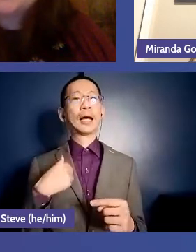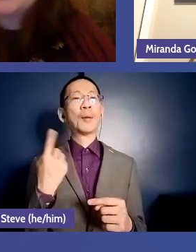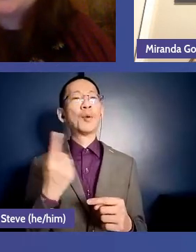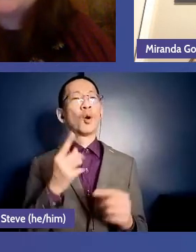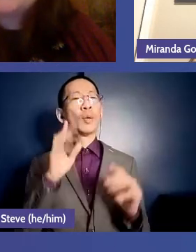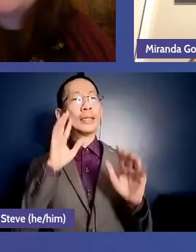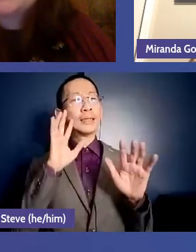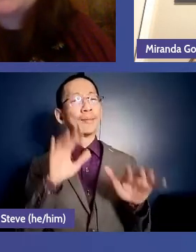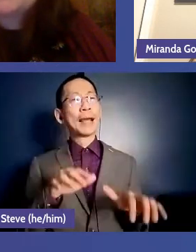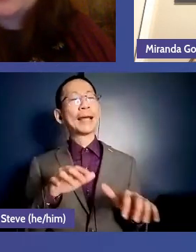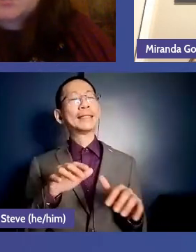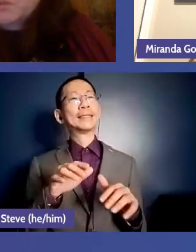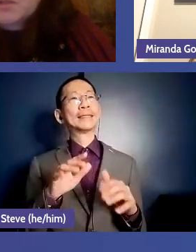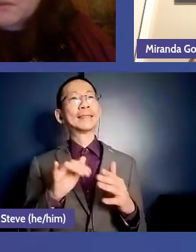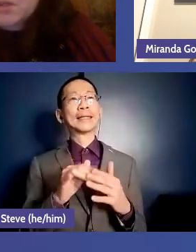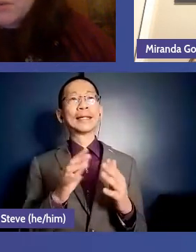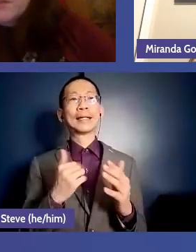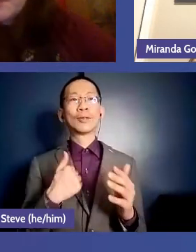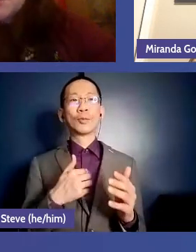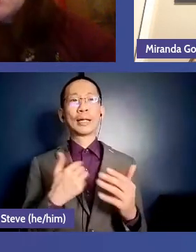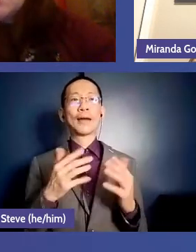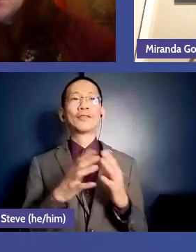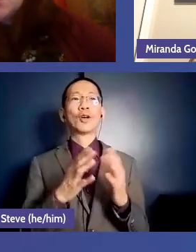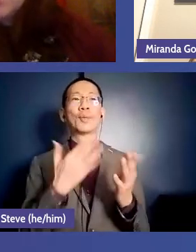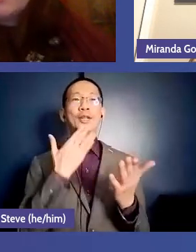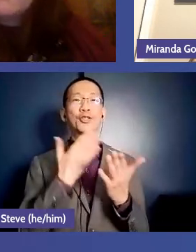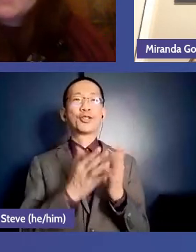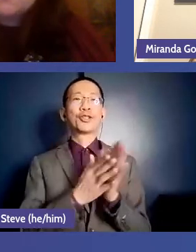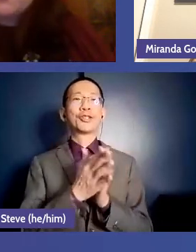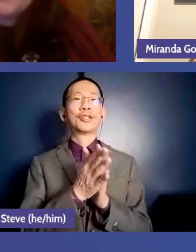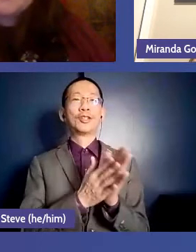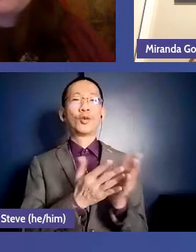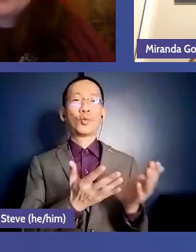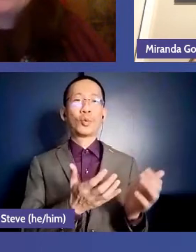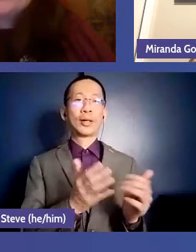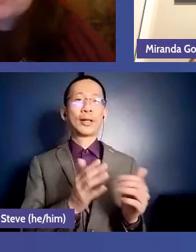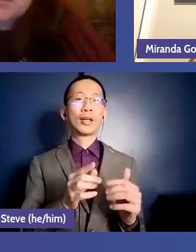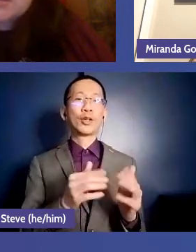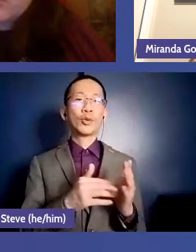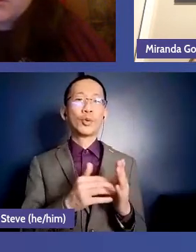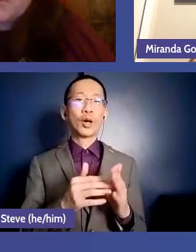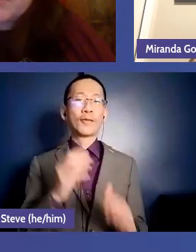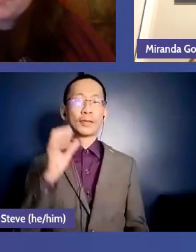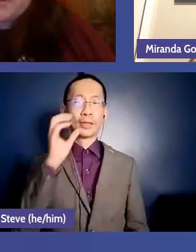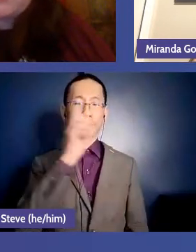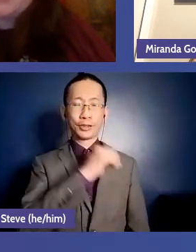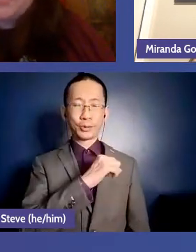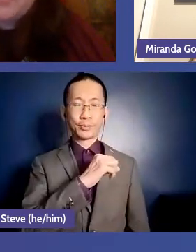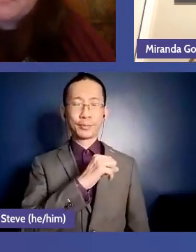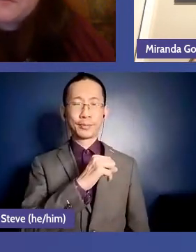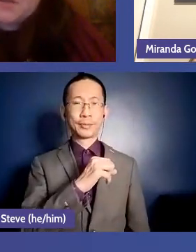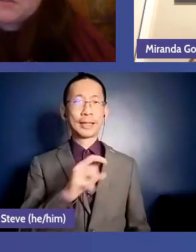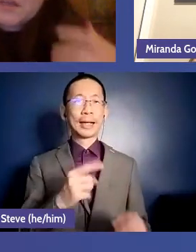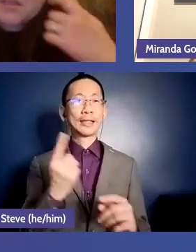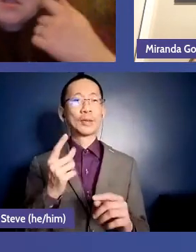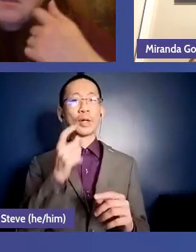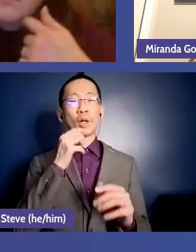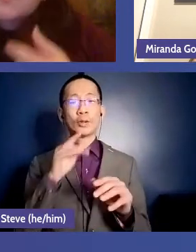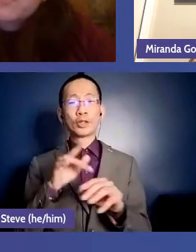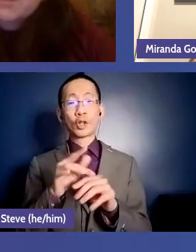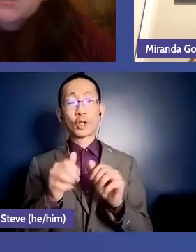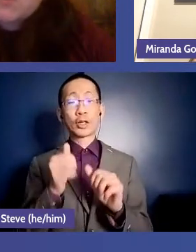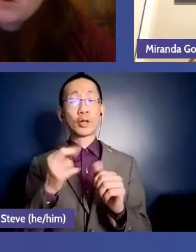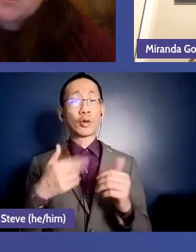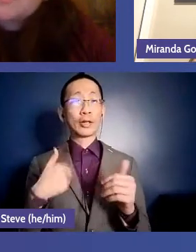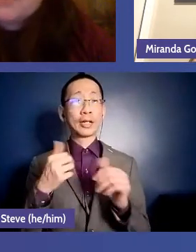amazed at, there is so much more goodwill than you often, you know, might presuppose as someone who's earlier or younger in the field, that